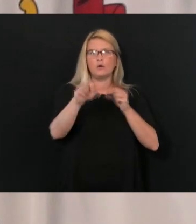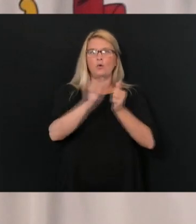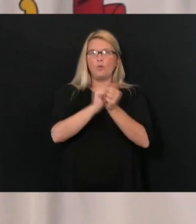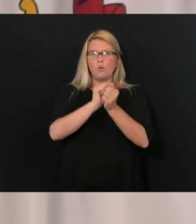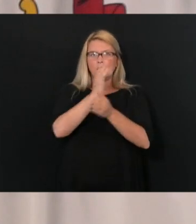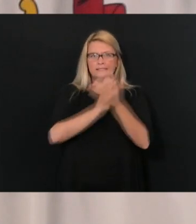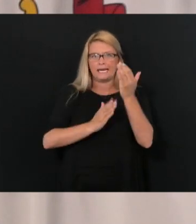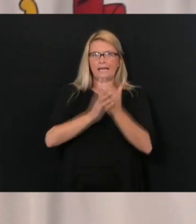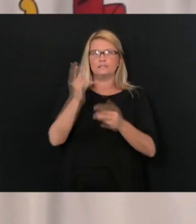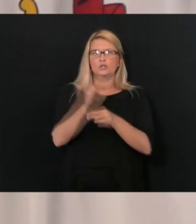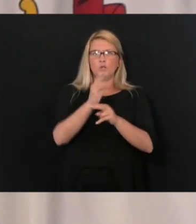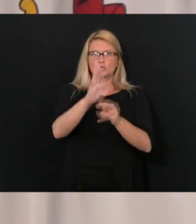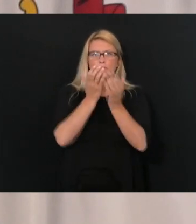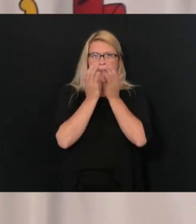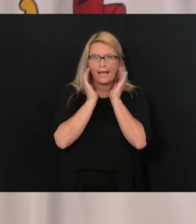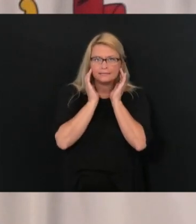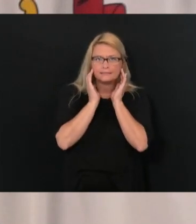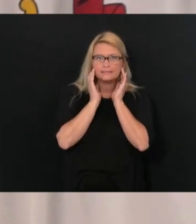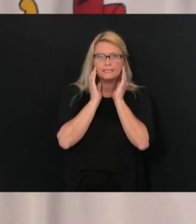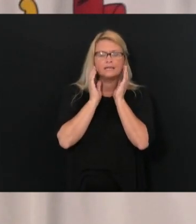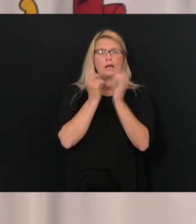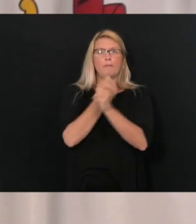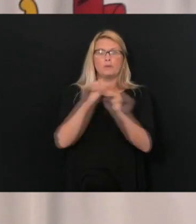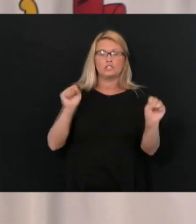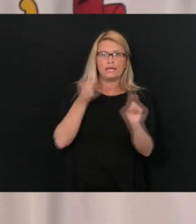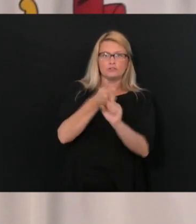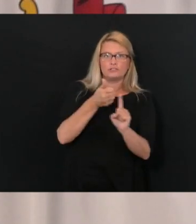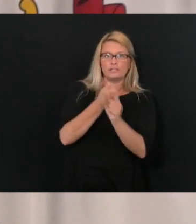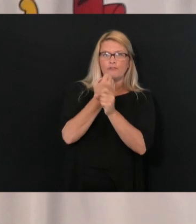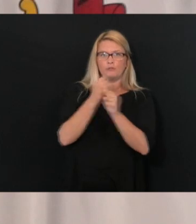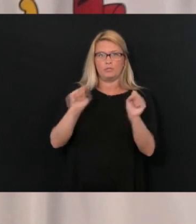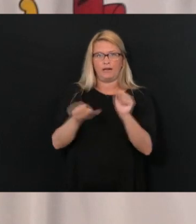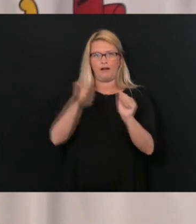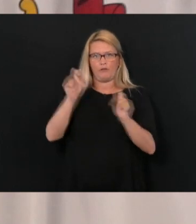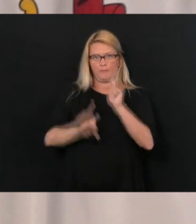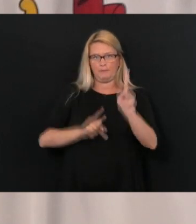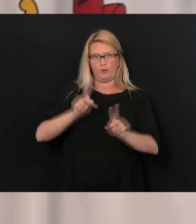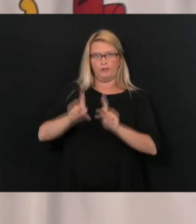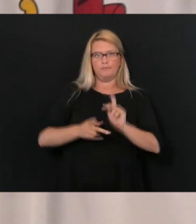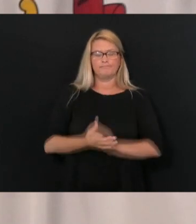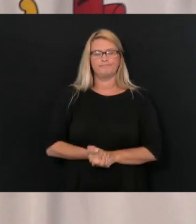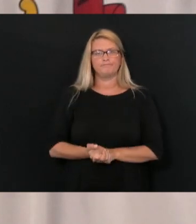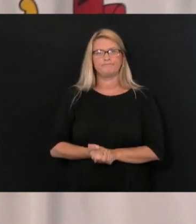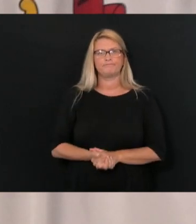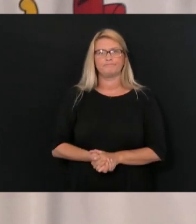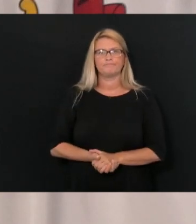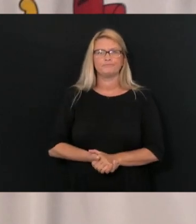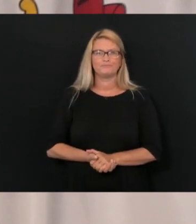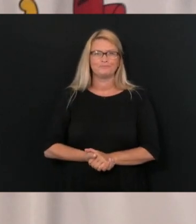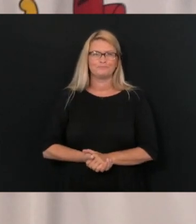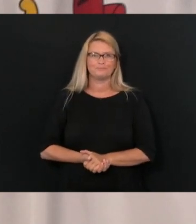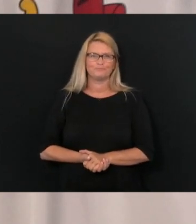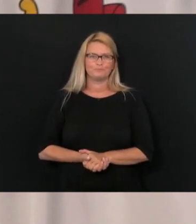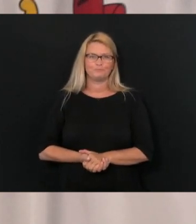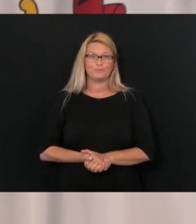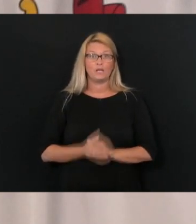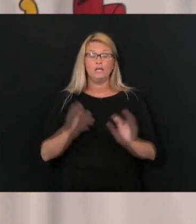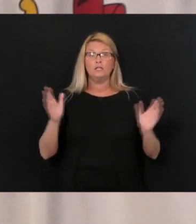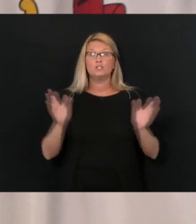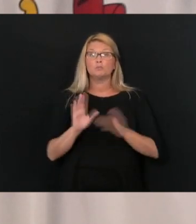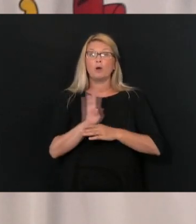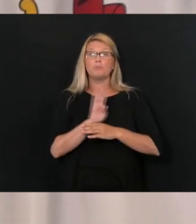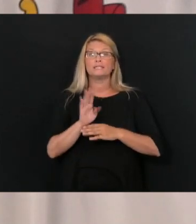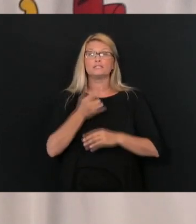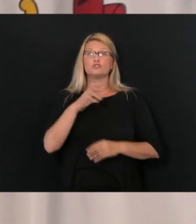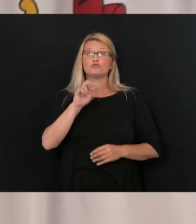got to do to protect yourself and protect others. Now, a couple good things from the small business grant program